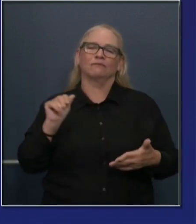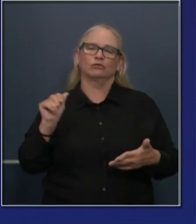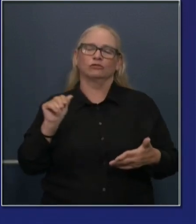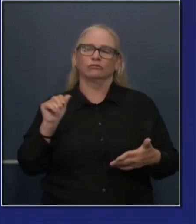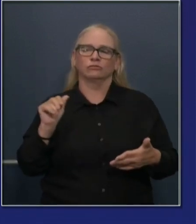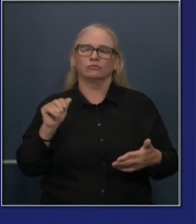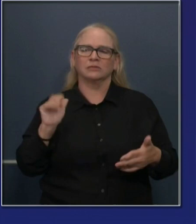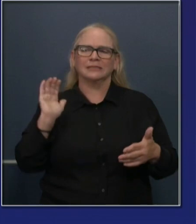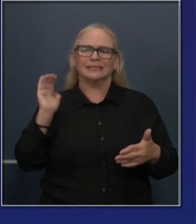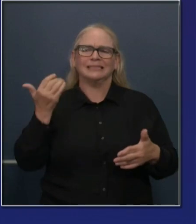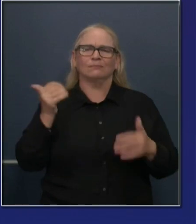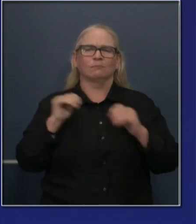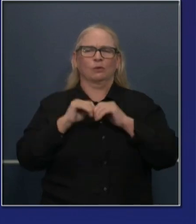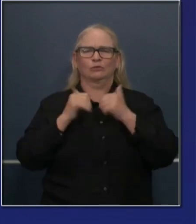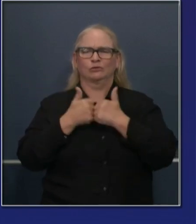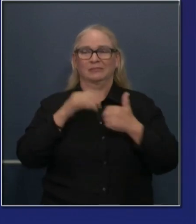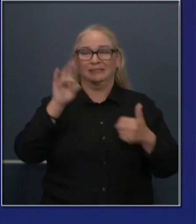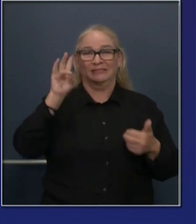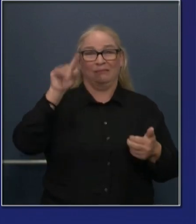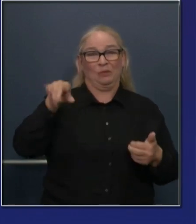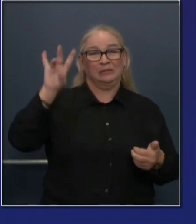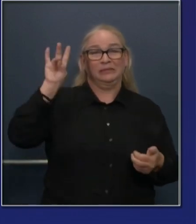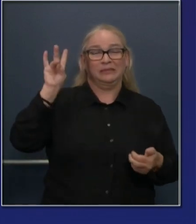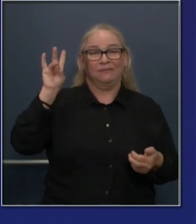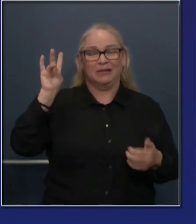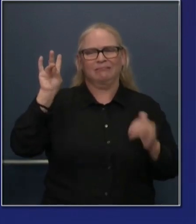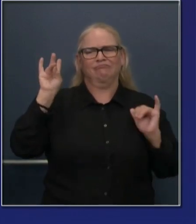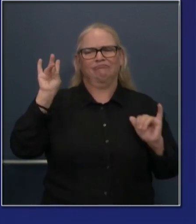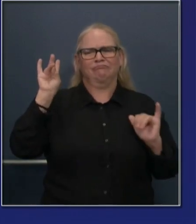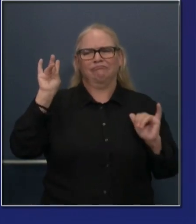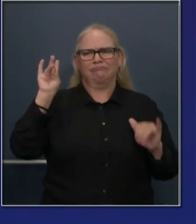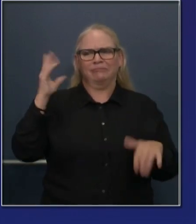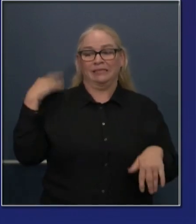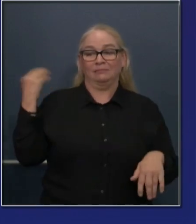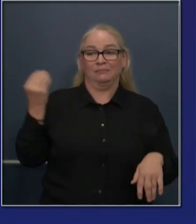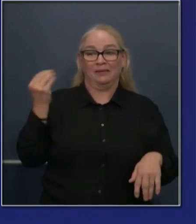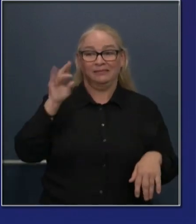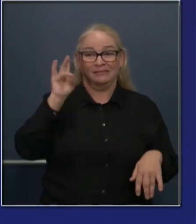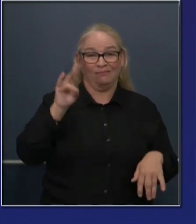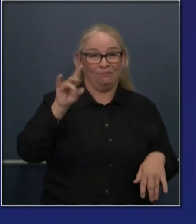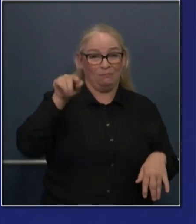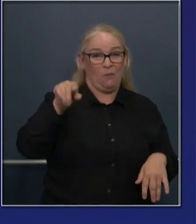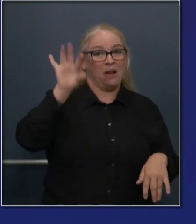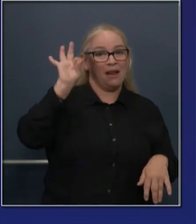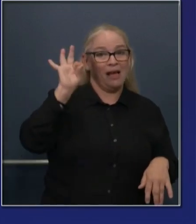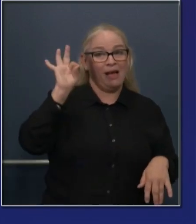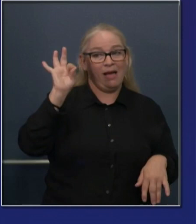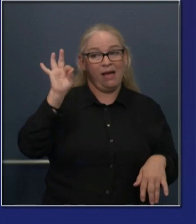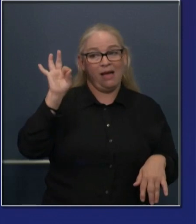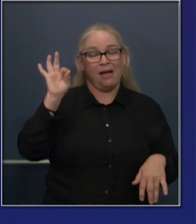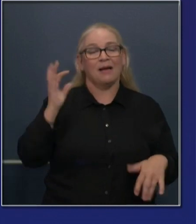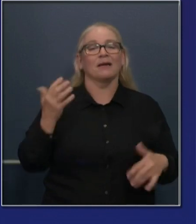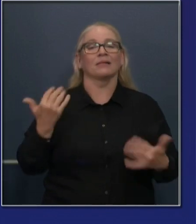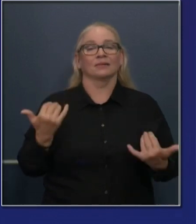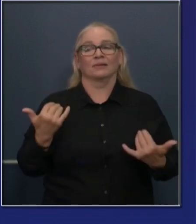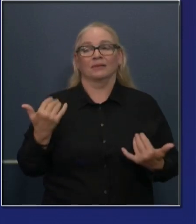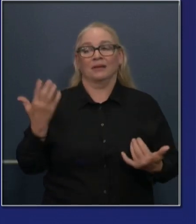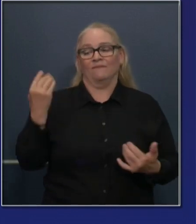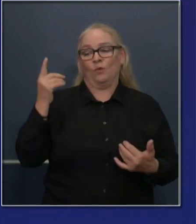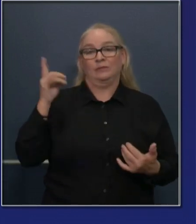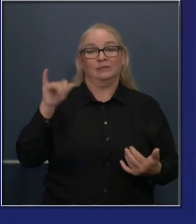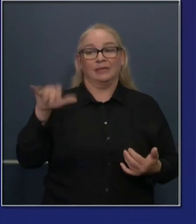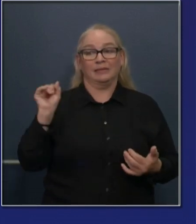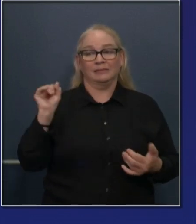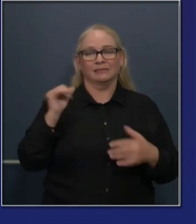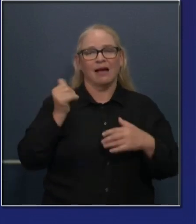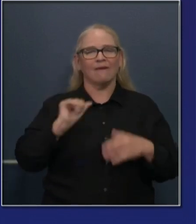challenging, 7.7 last Monday, 7.9 today, but 7.5% is the 14-day average. You can see where we were